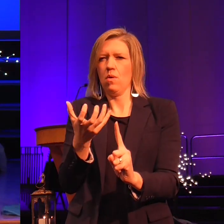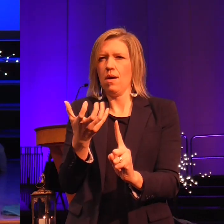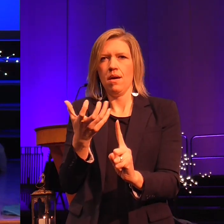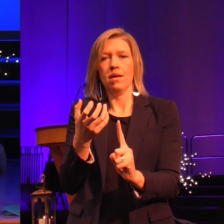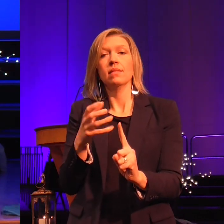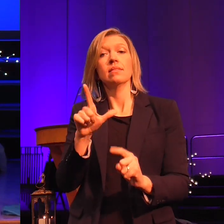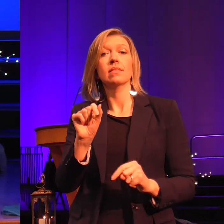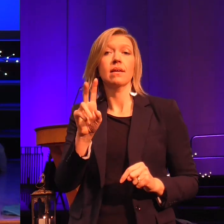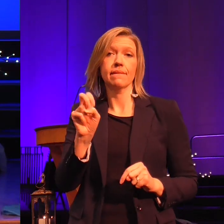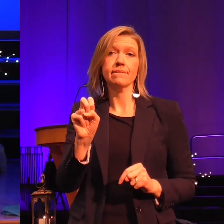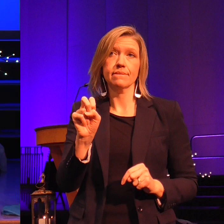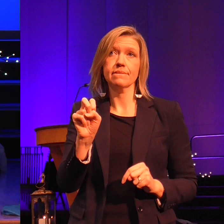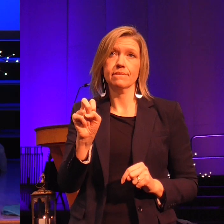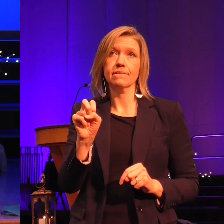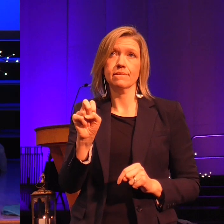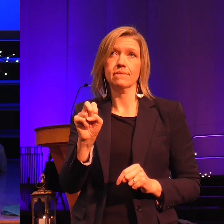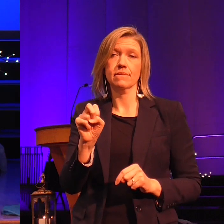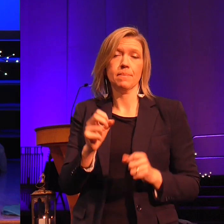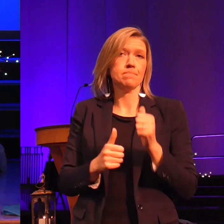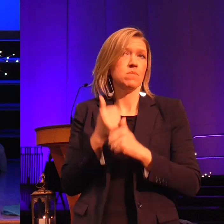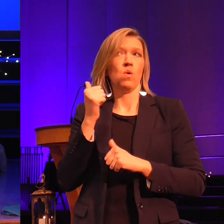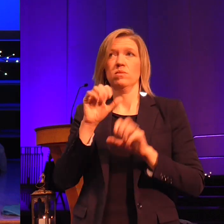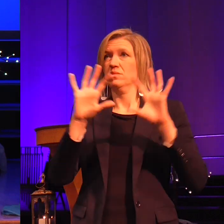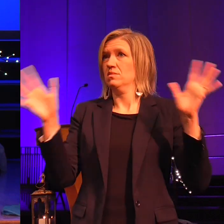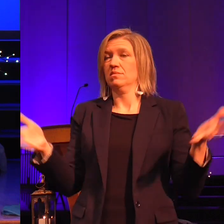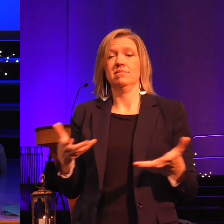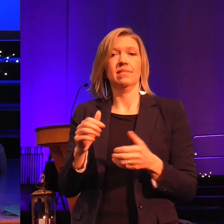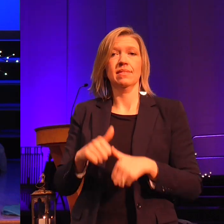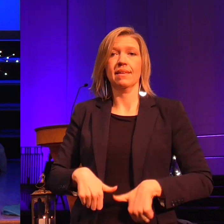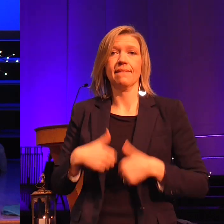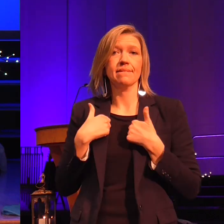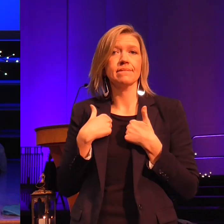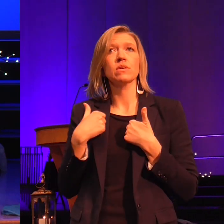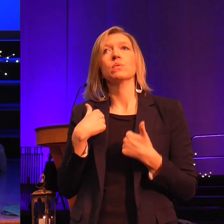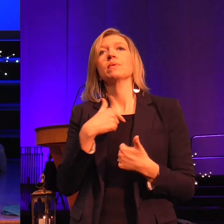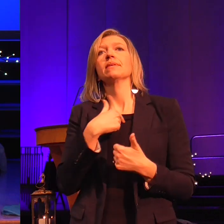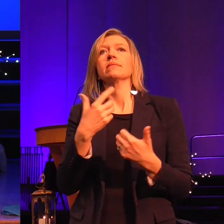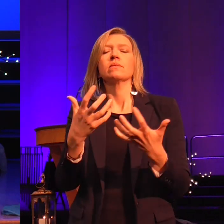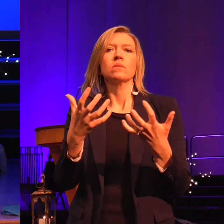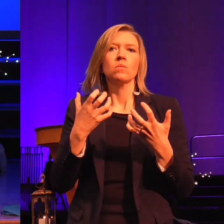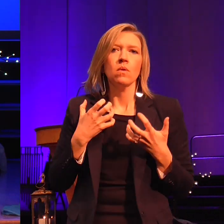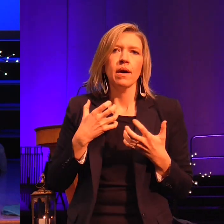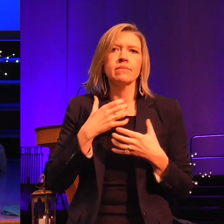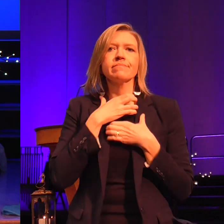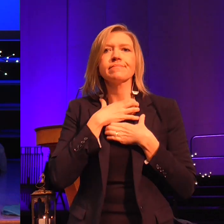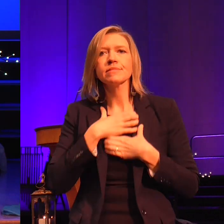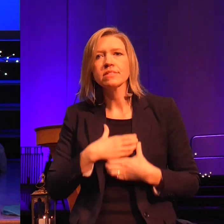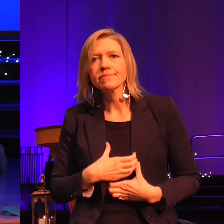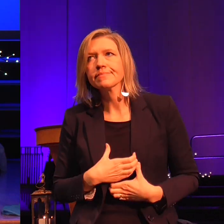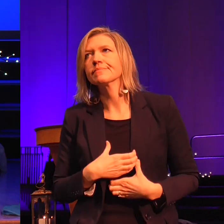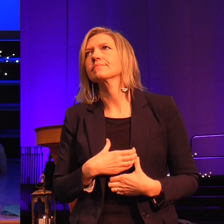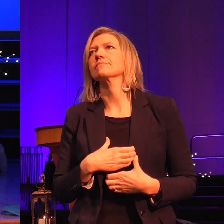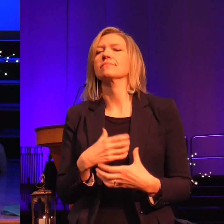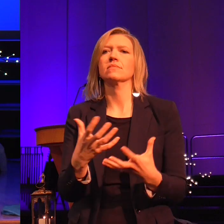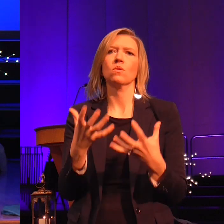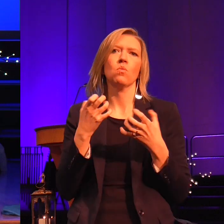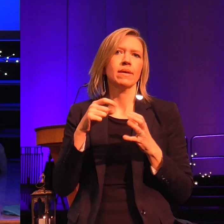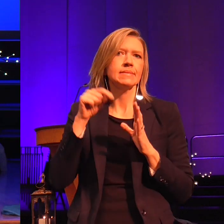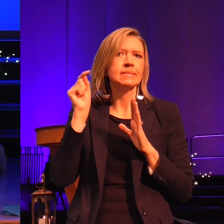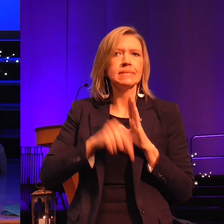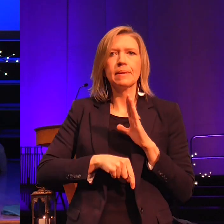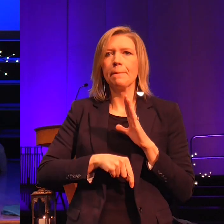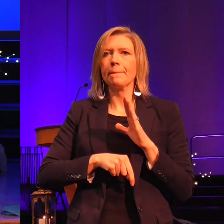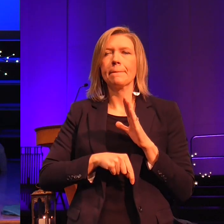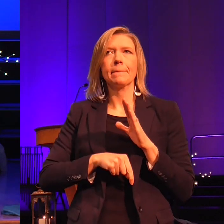love. We want and yearn for and desire deeply